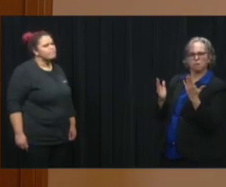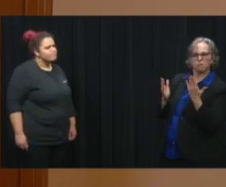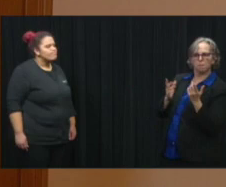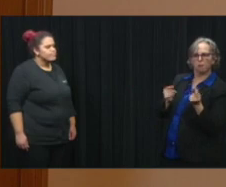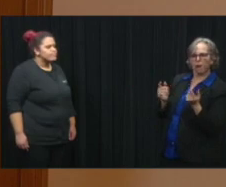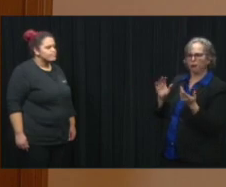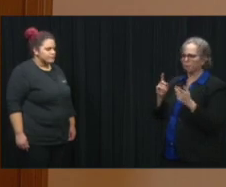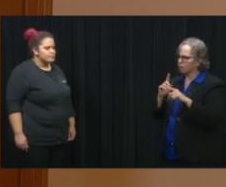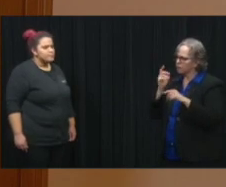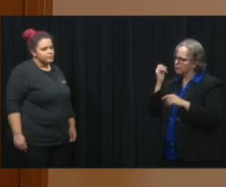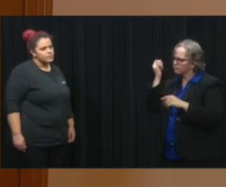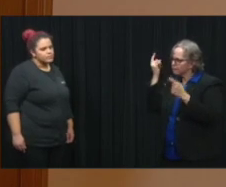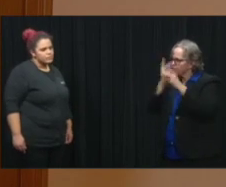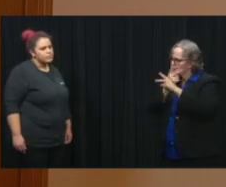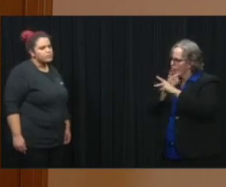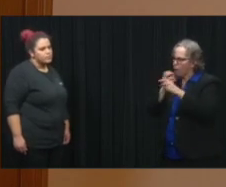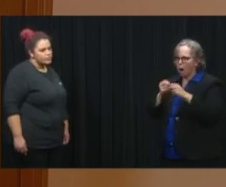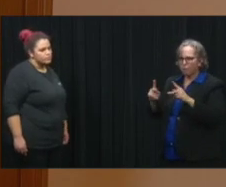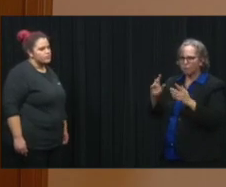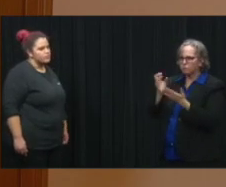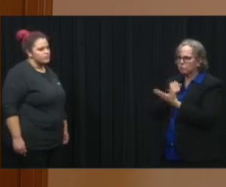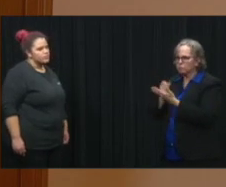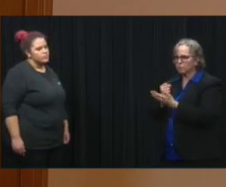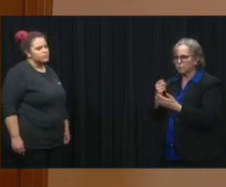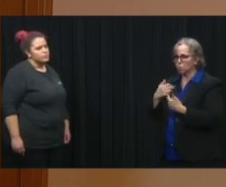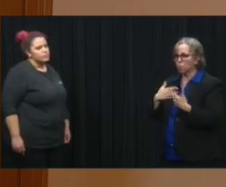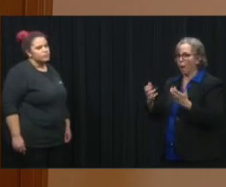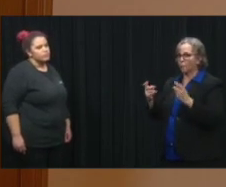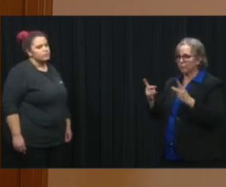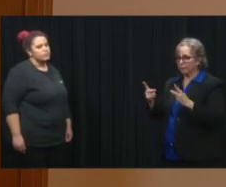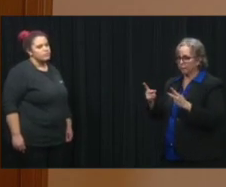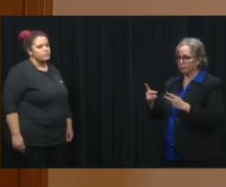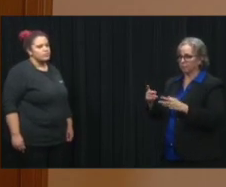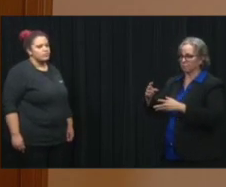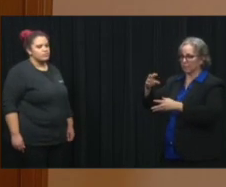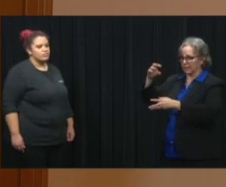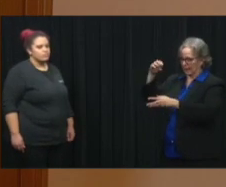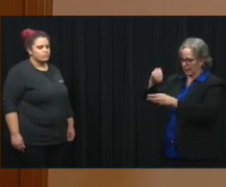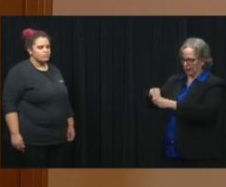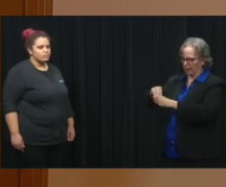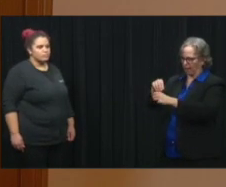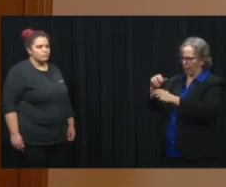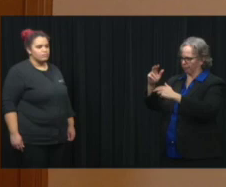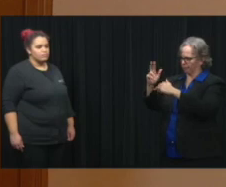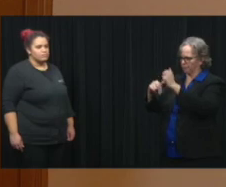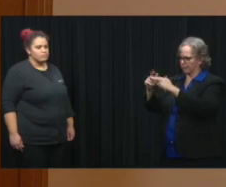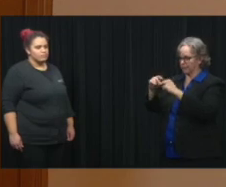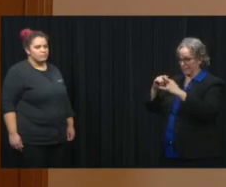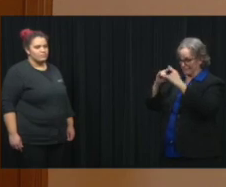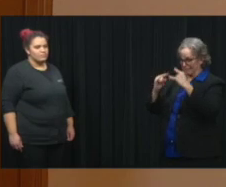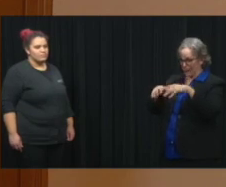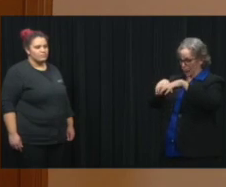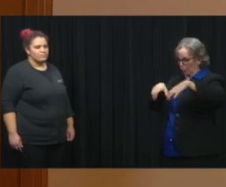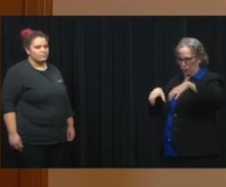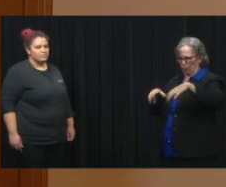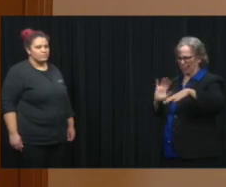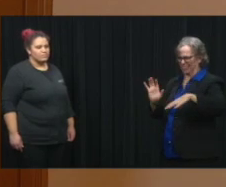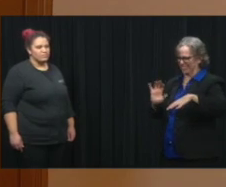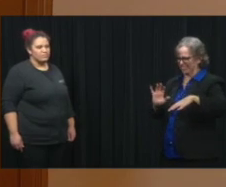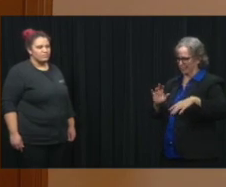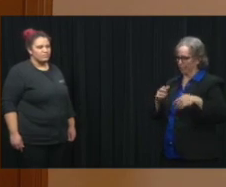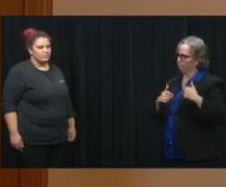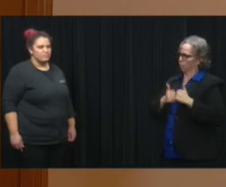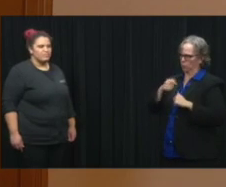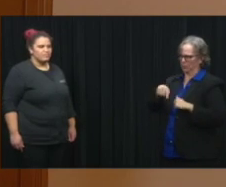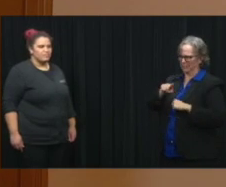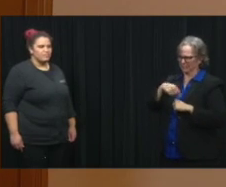bricks and mortar and not in tents. We're coming upon rainy season, and we have tents, and we're using those tents very wisely, and